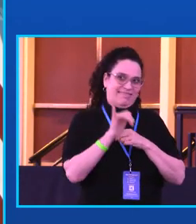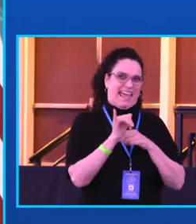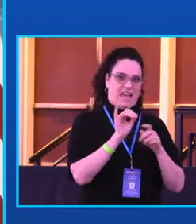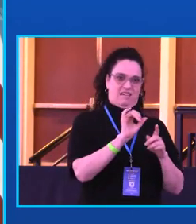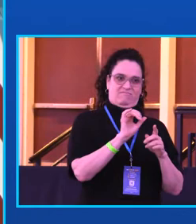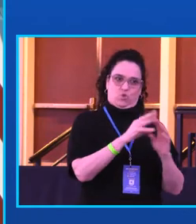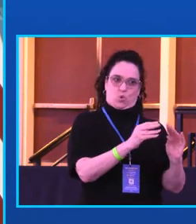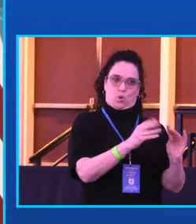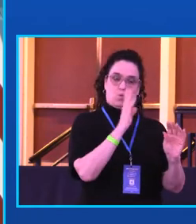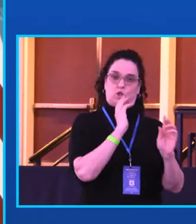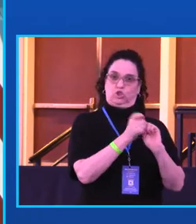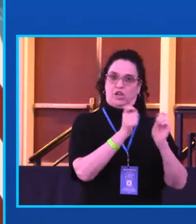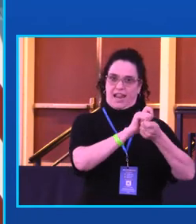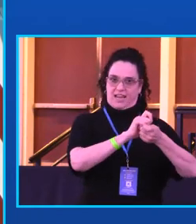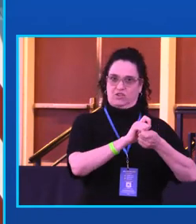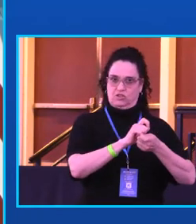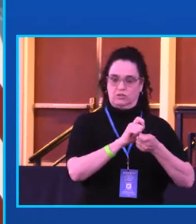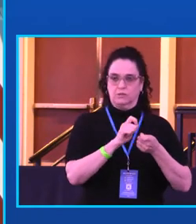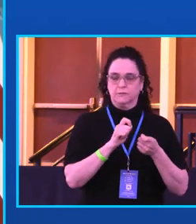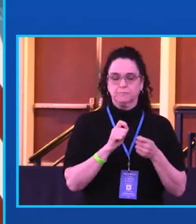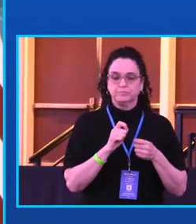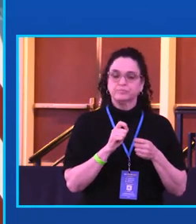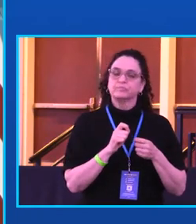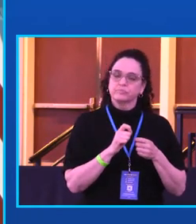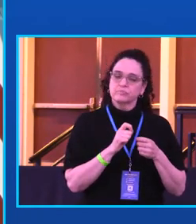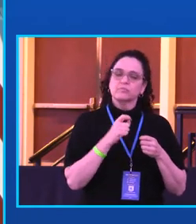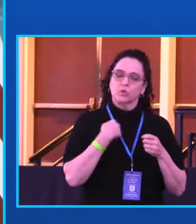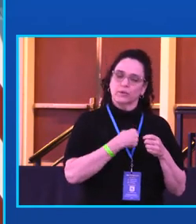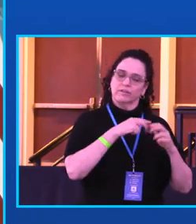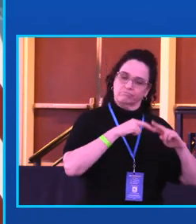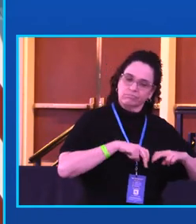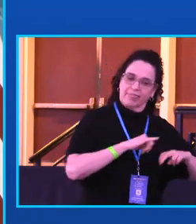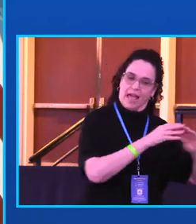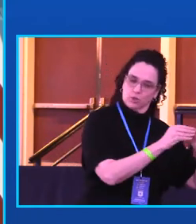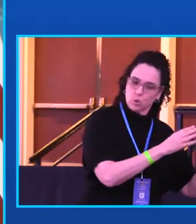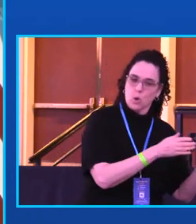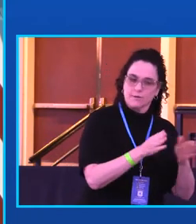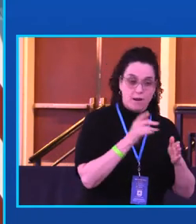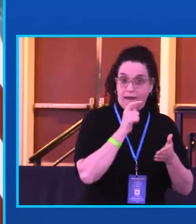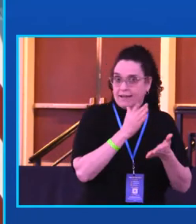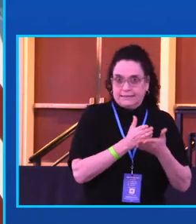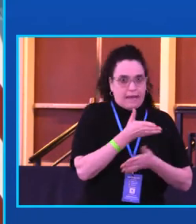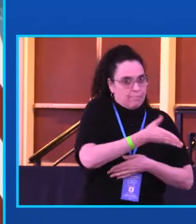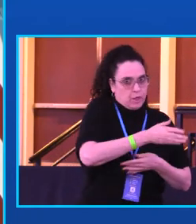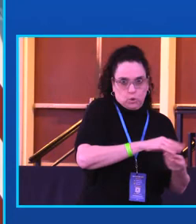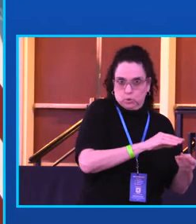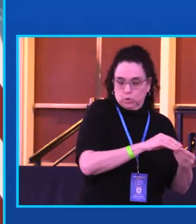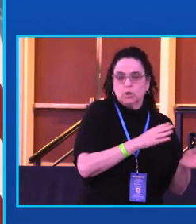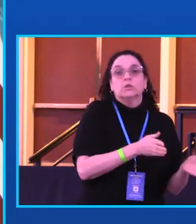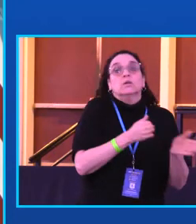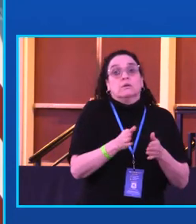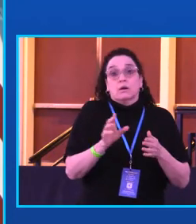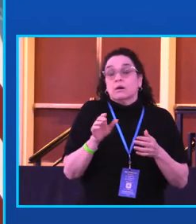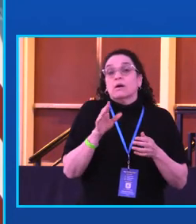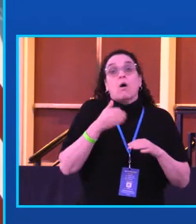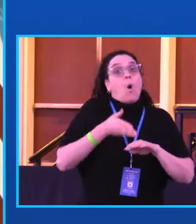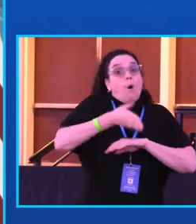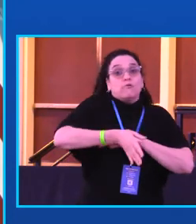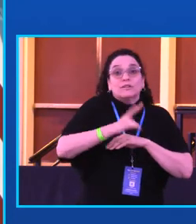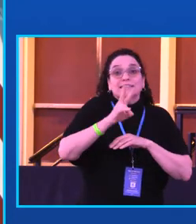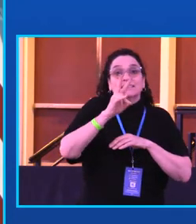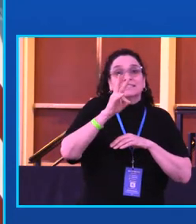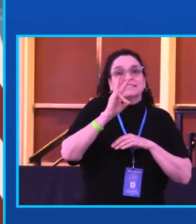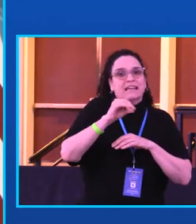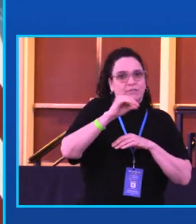it is one of many, but we're not going to stop there, and we didn't stop there. More than 70% of the judicial